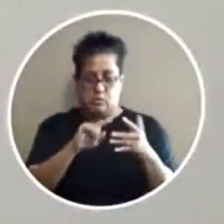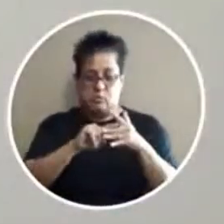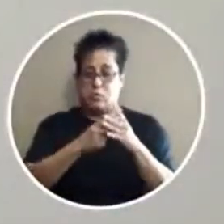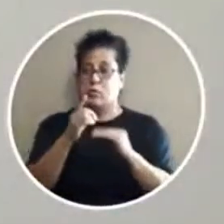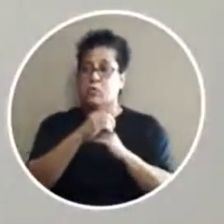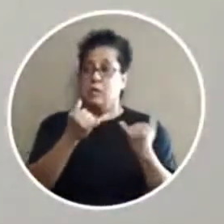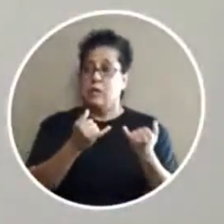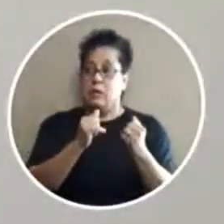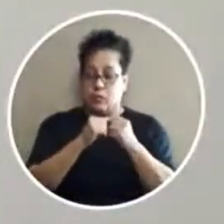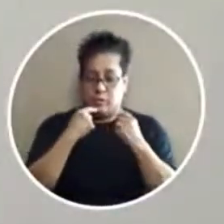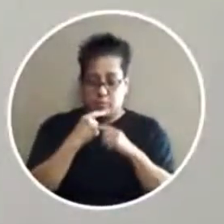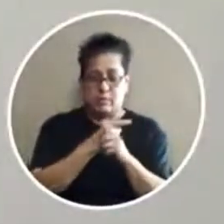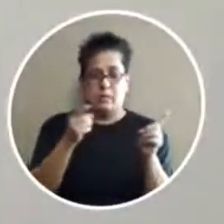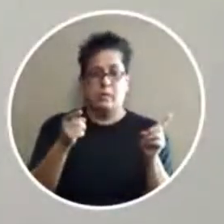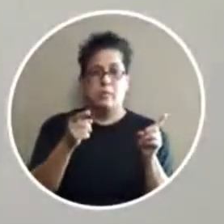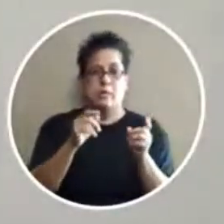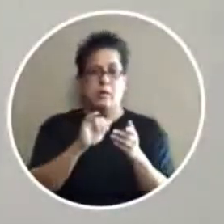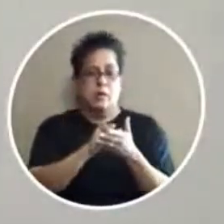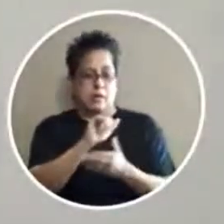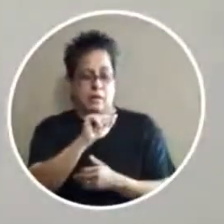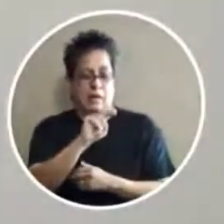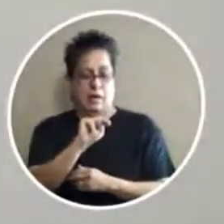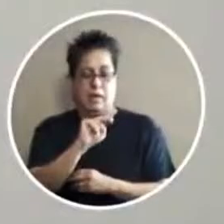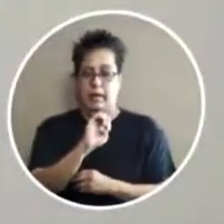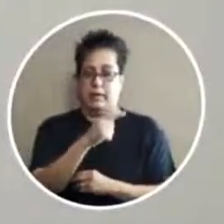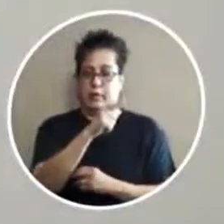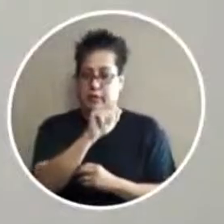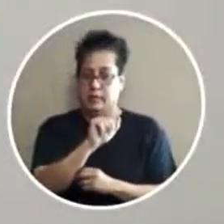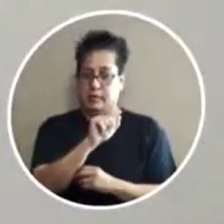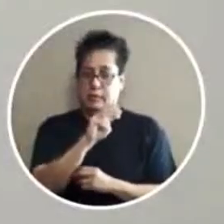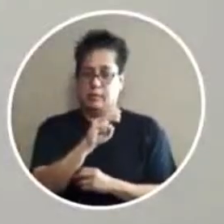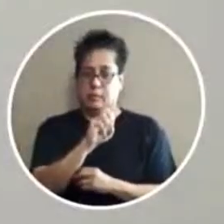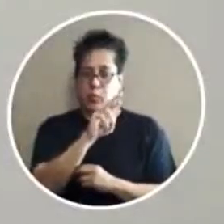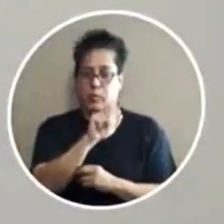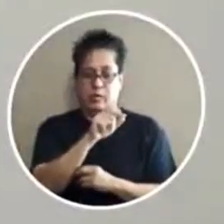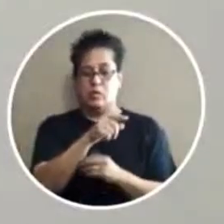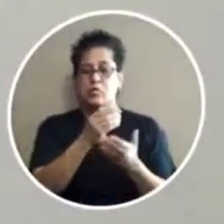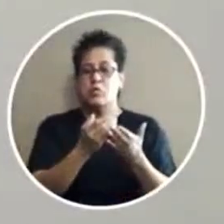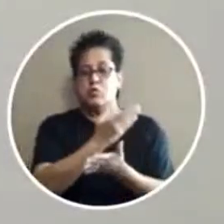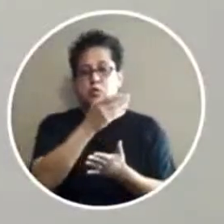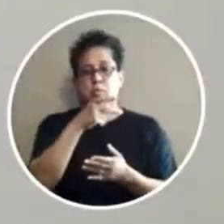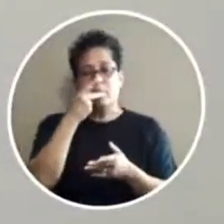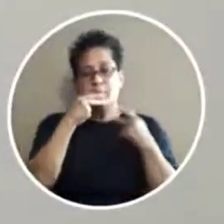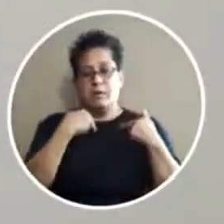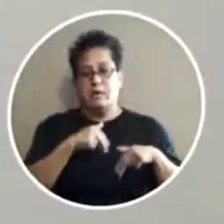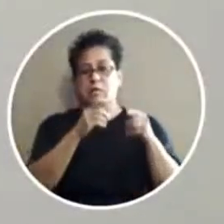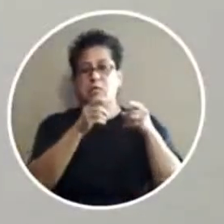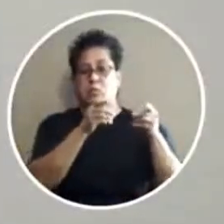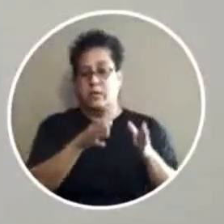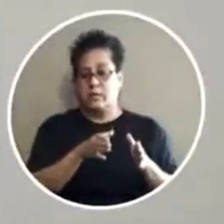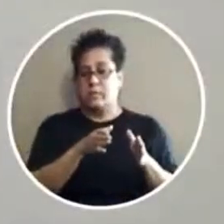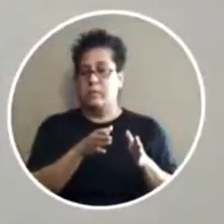meeting with the announcement of Ms. Angela Mora being named our new Public Health Director.